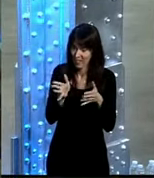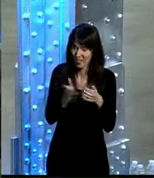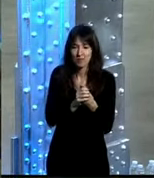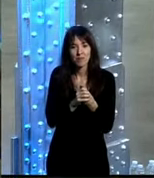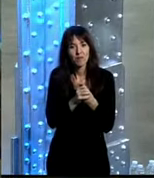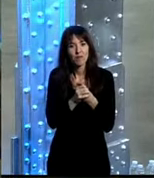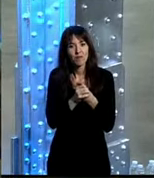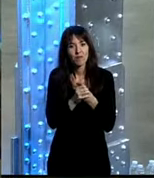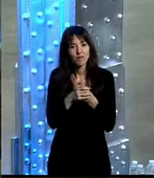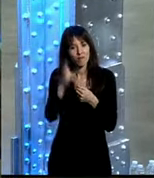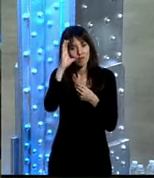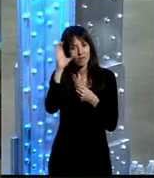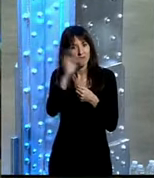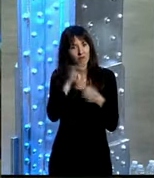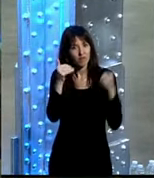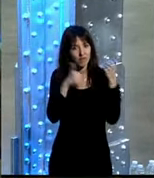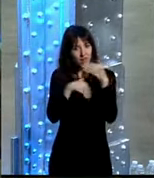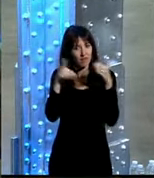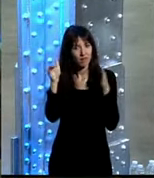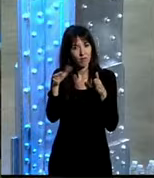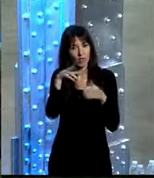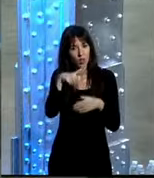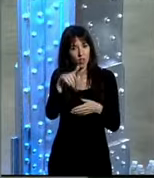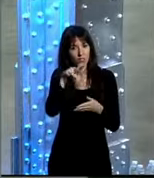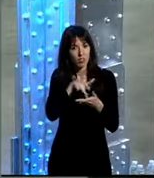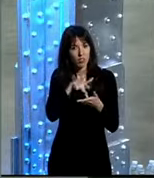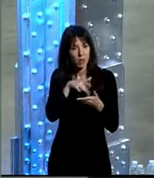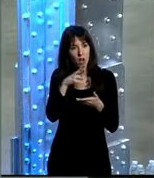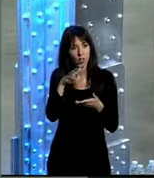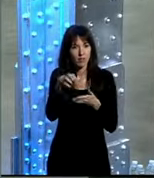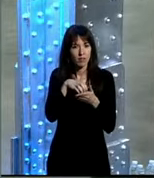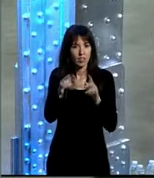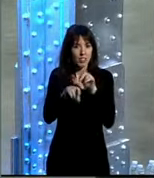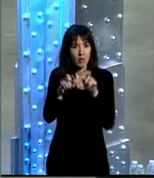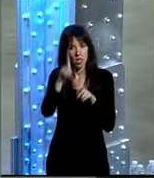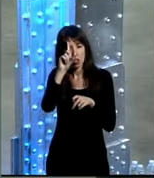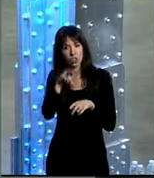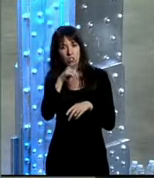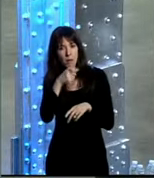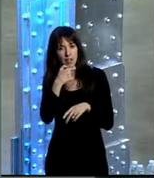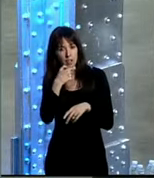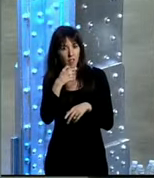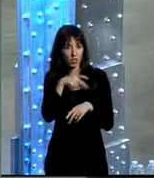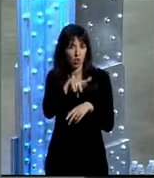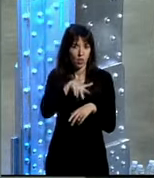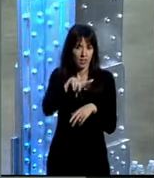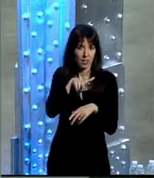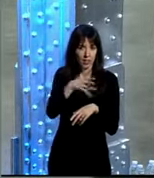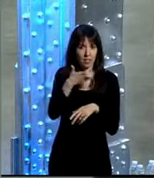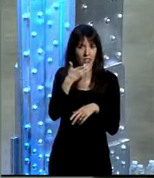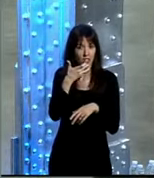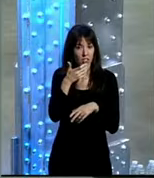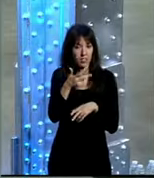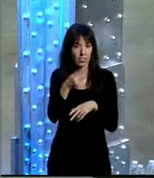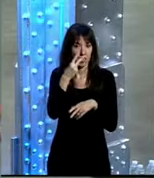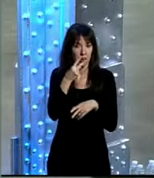and concise and straight to the point. I've been listening to you, and I've got a huge dilemma. I don't know whether to speak